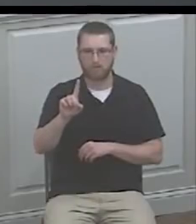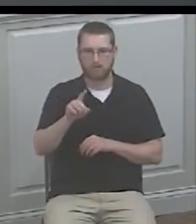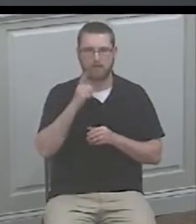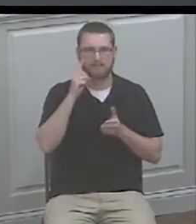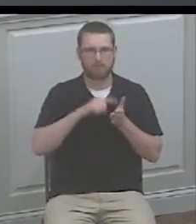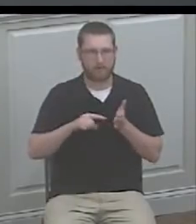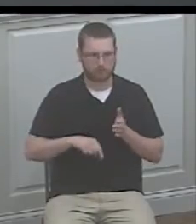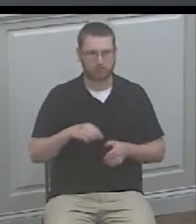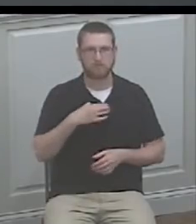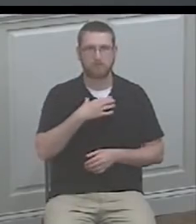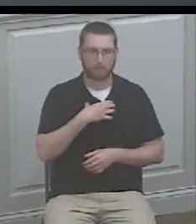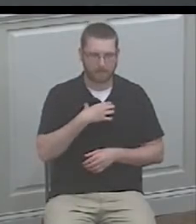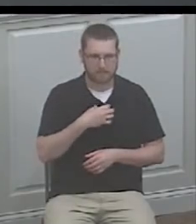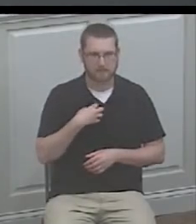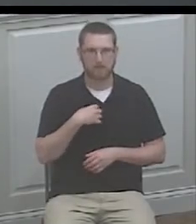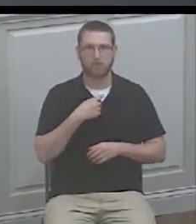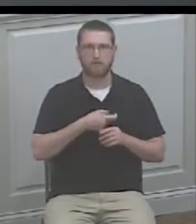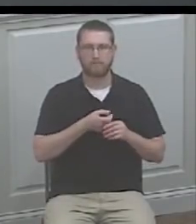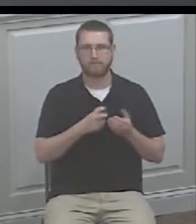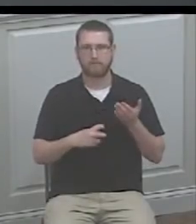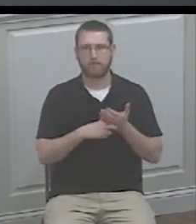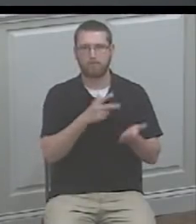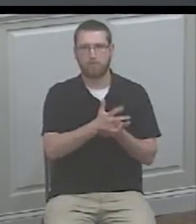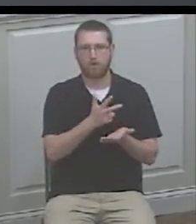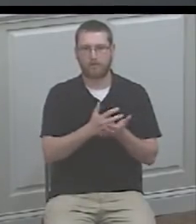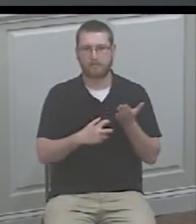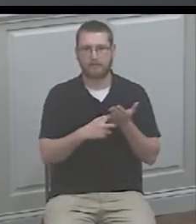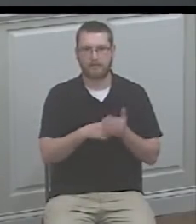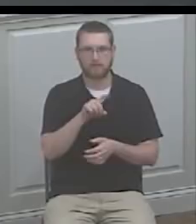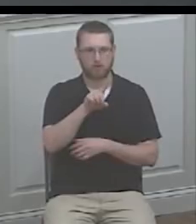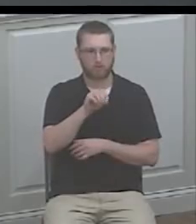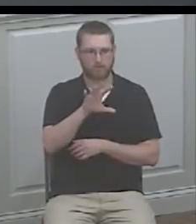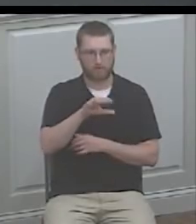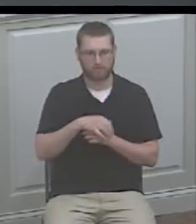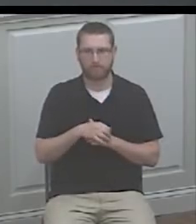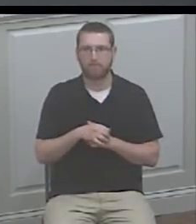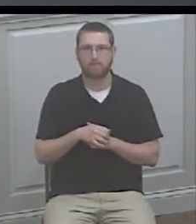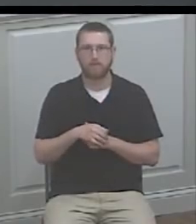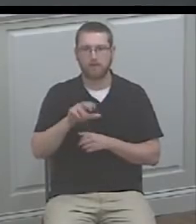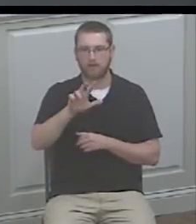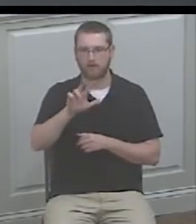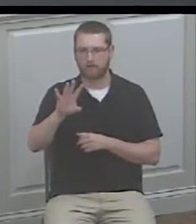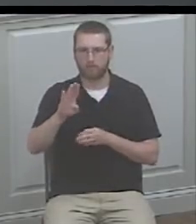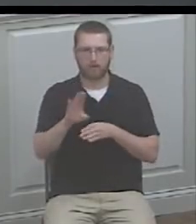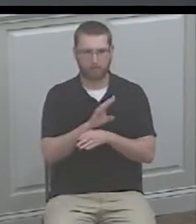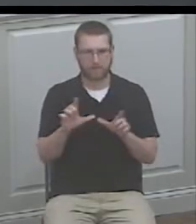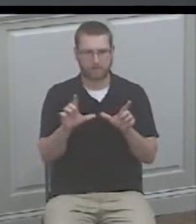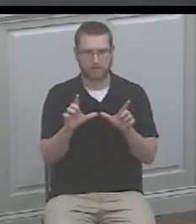61 inspections and complaints. We issued 105 parking citations. We issued 34 business